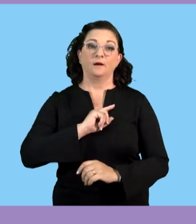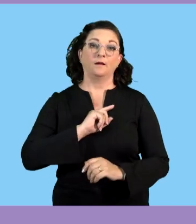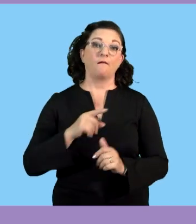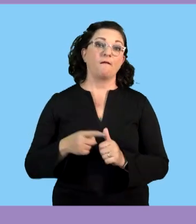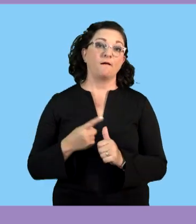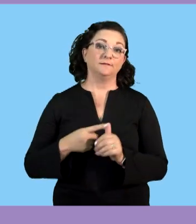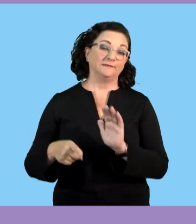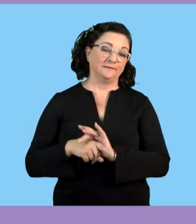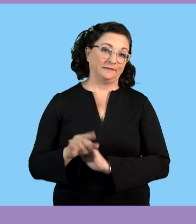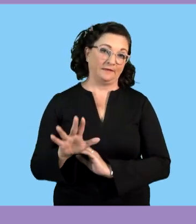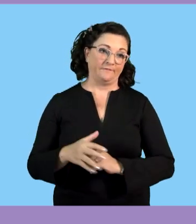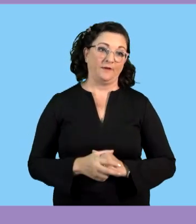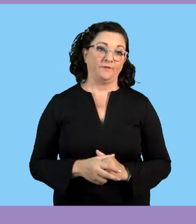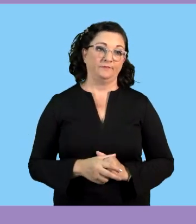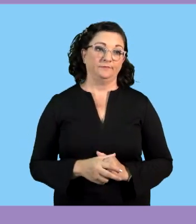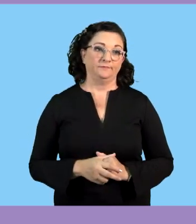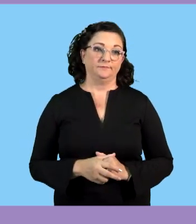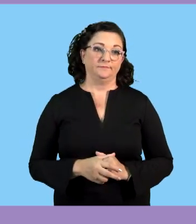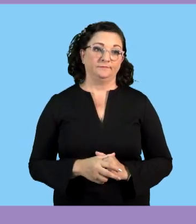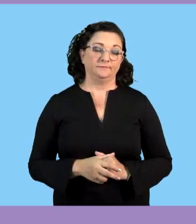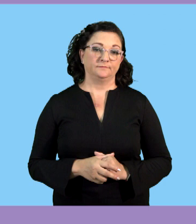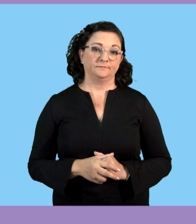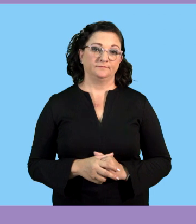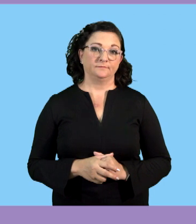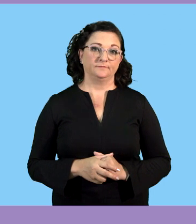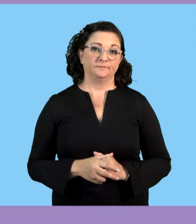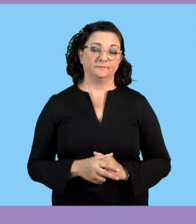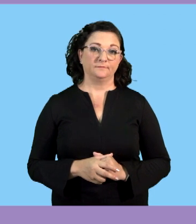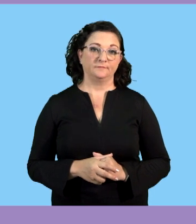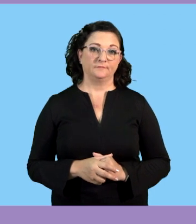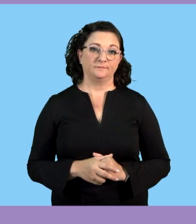to give us a negative 5 of our answer.